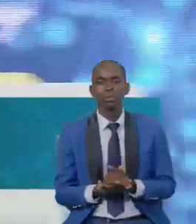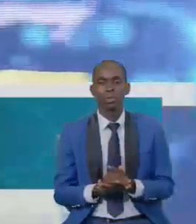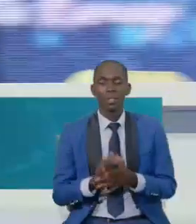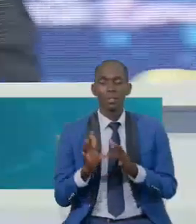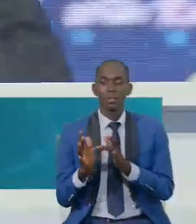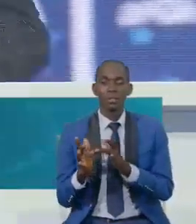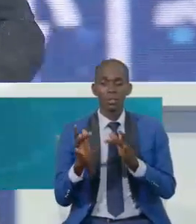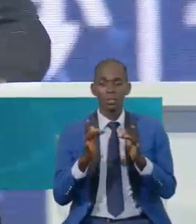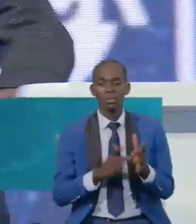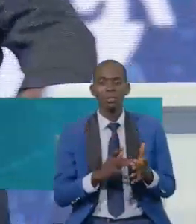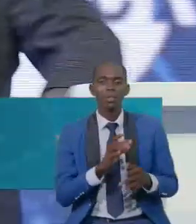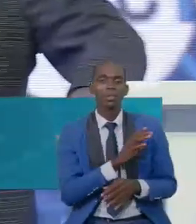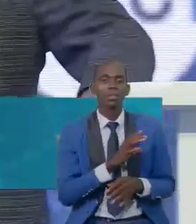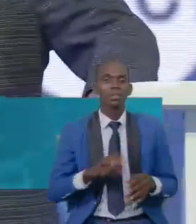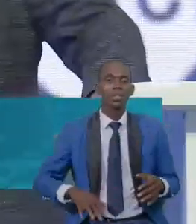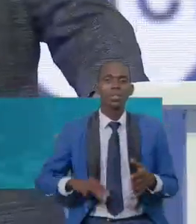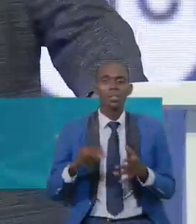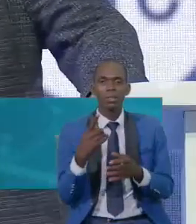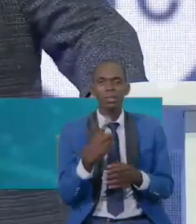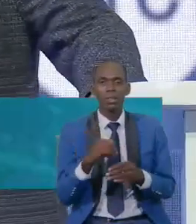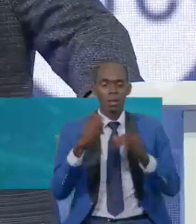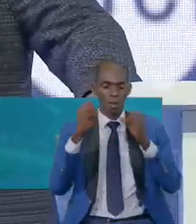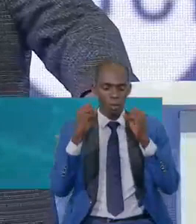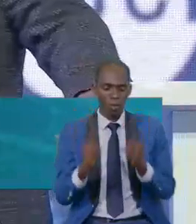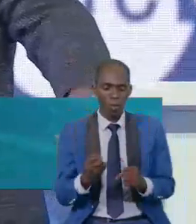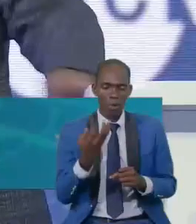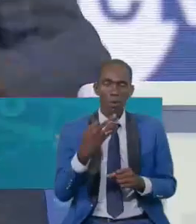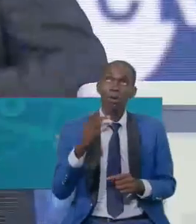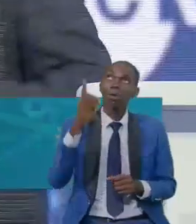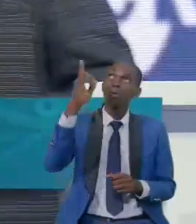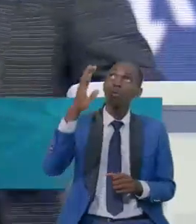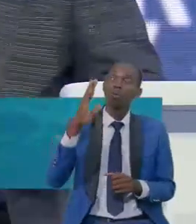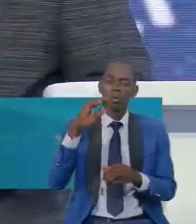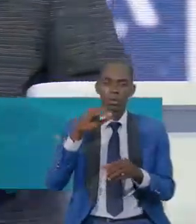Jesus Christ the power of God in man.